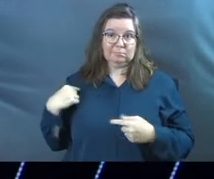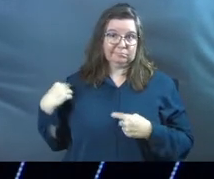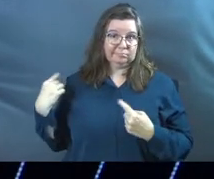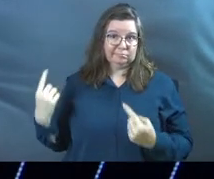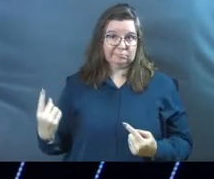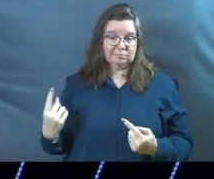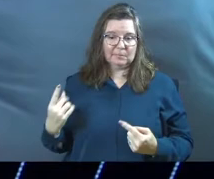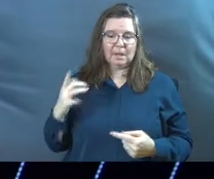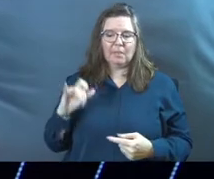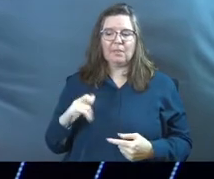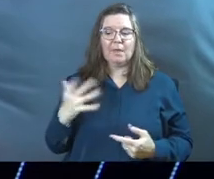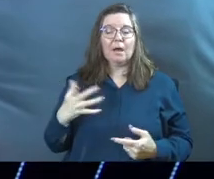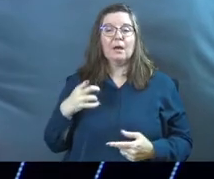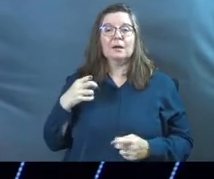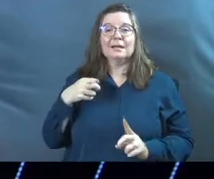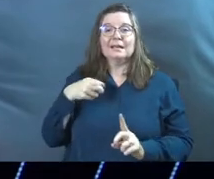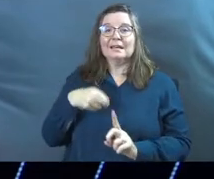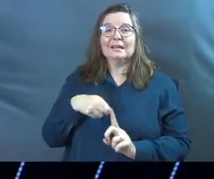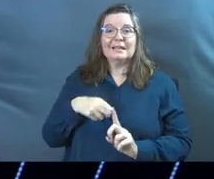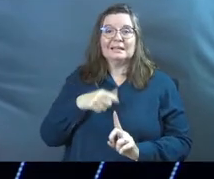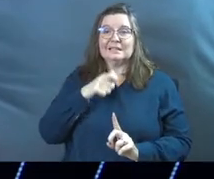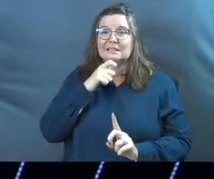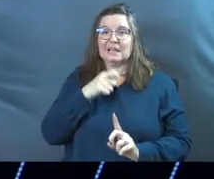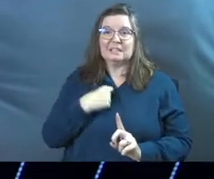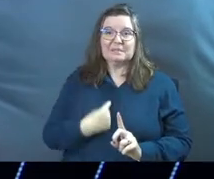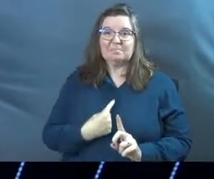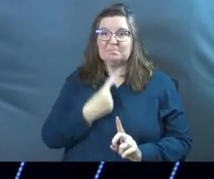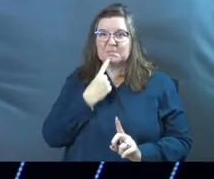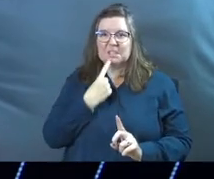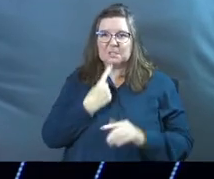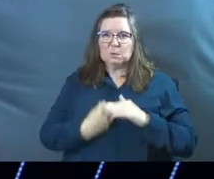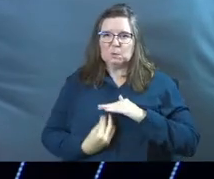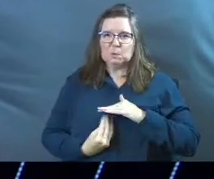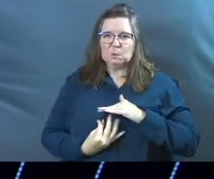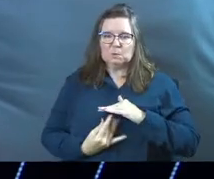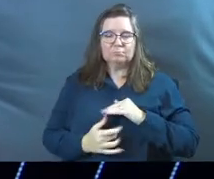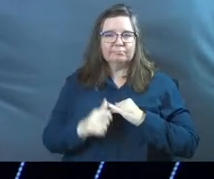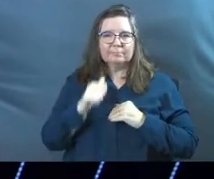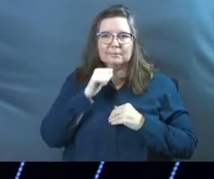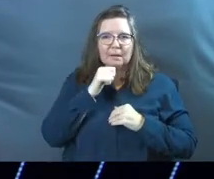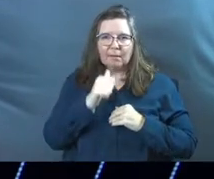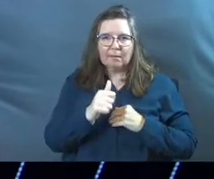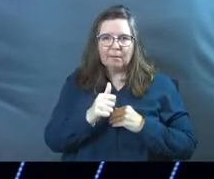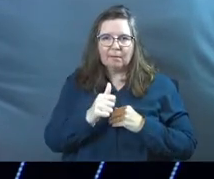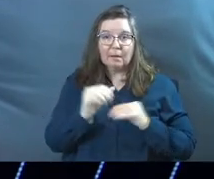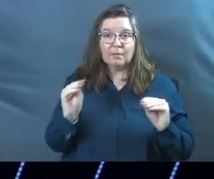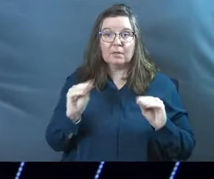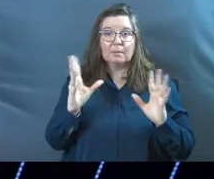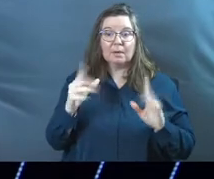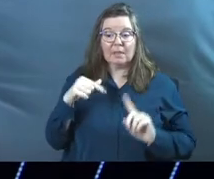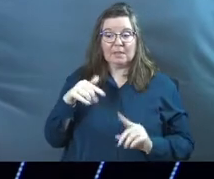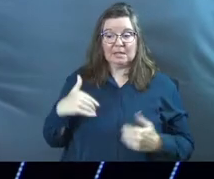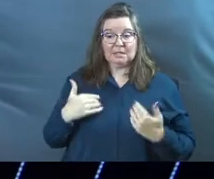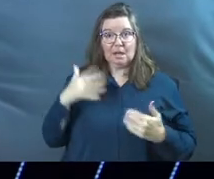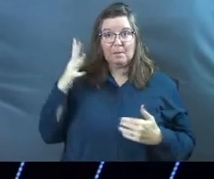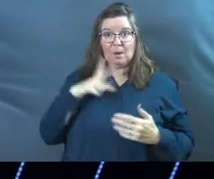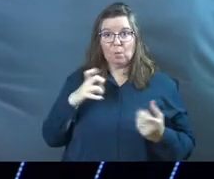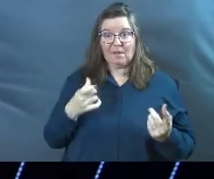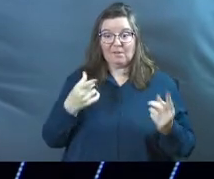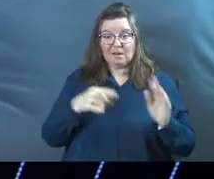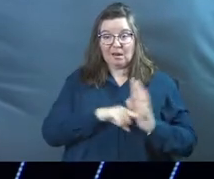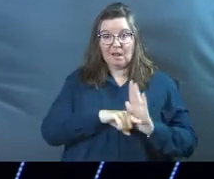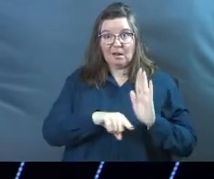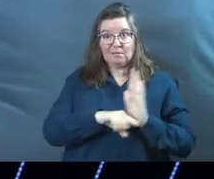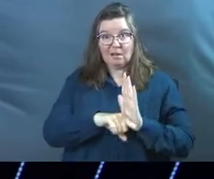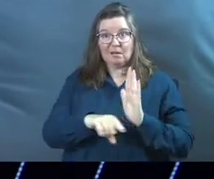point is the fact that he does not get embittered. The miracle is that this young man, with everything that's